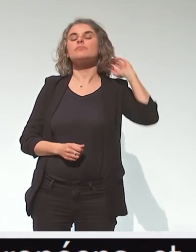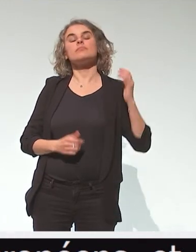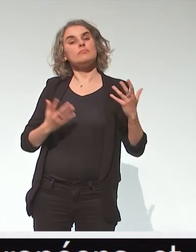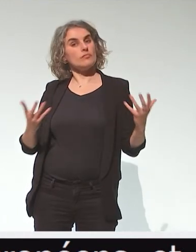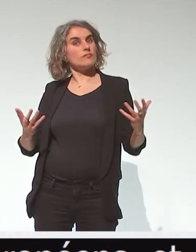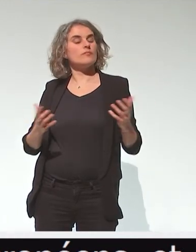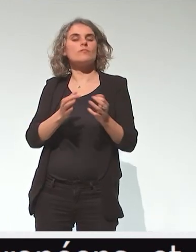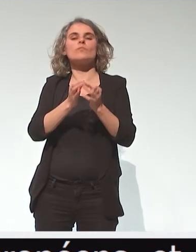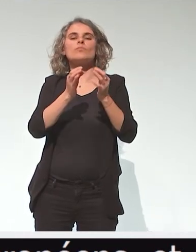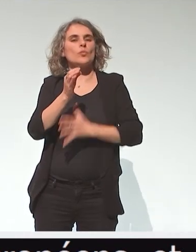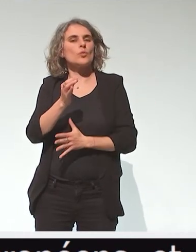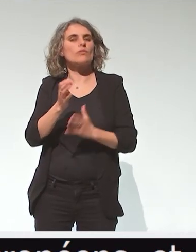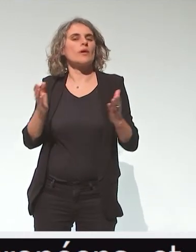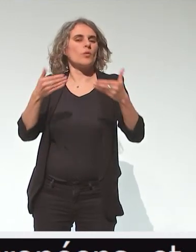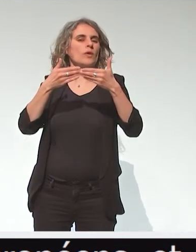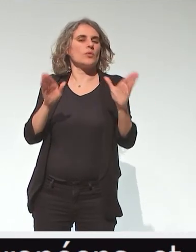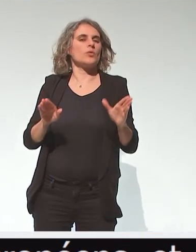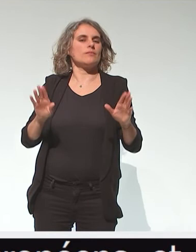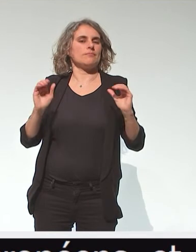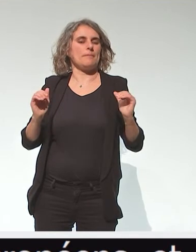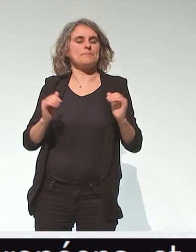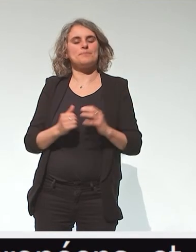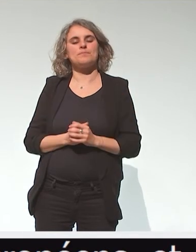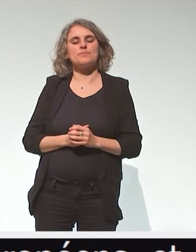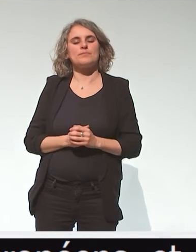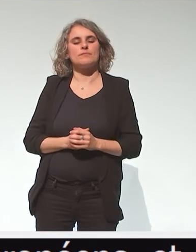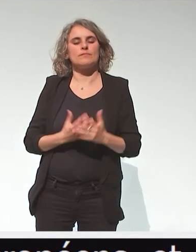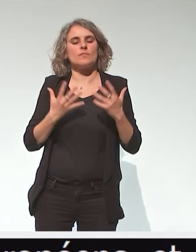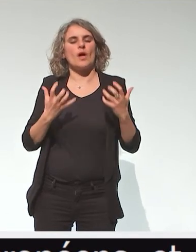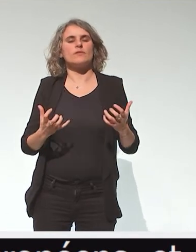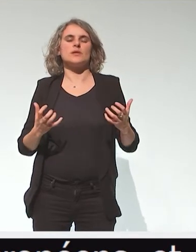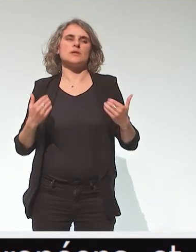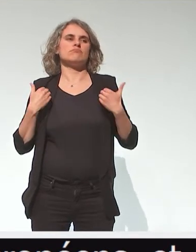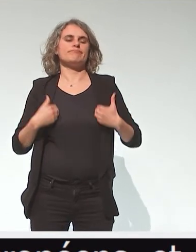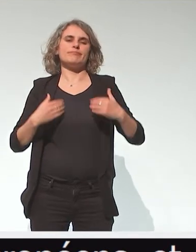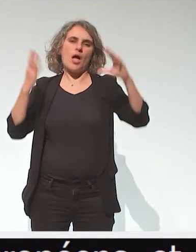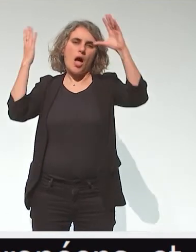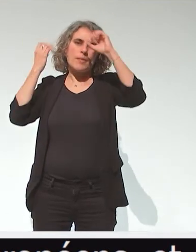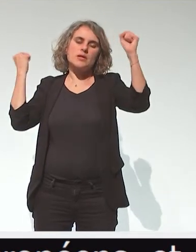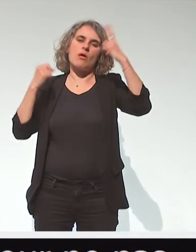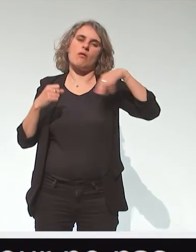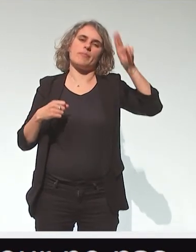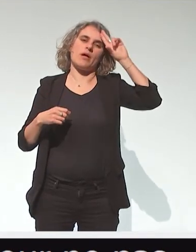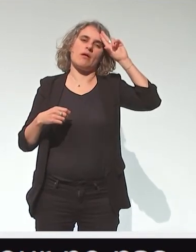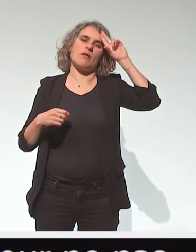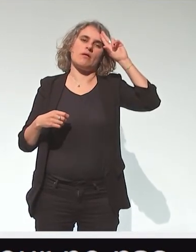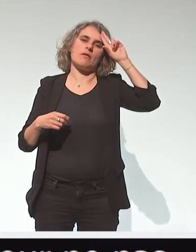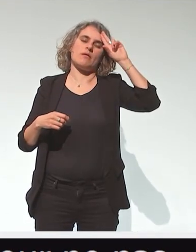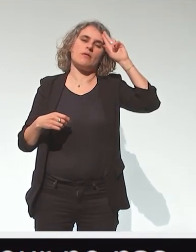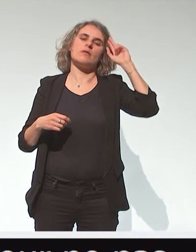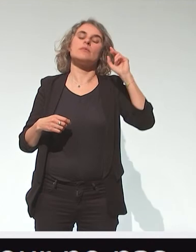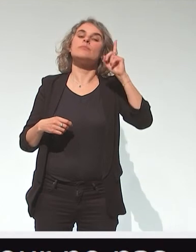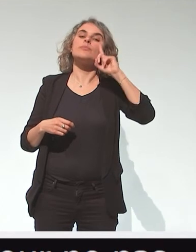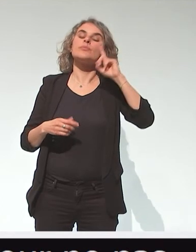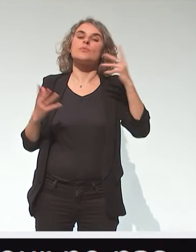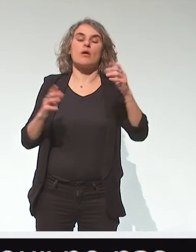So, to round off, and not to leave it at that, I'd just like to be a European ambassador who would